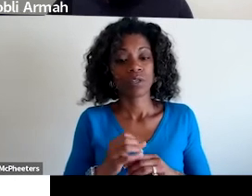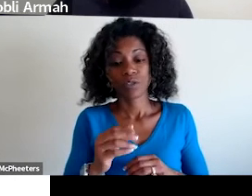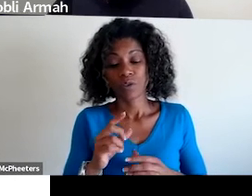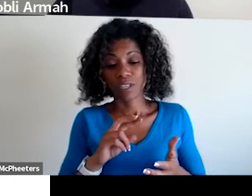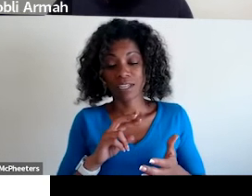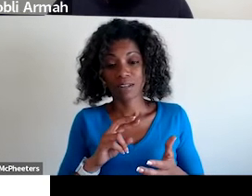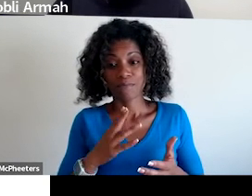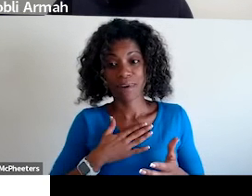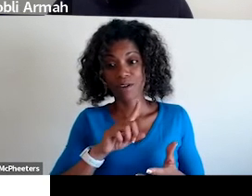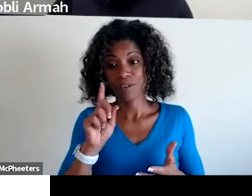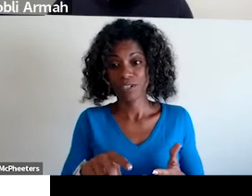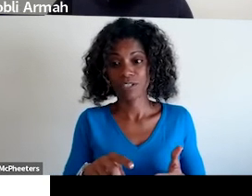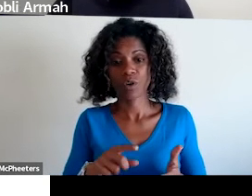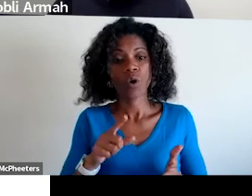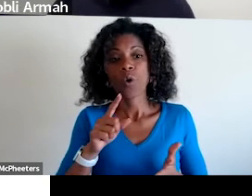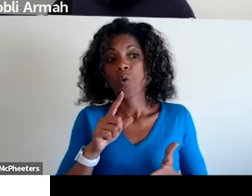trust?